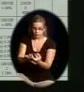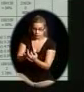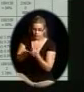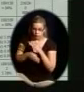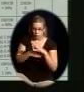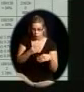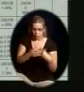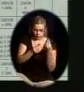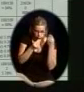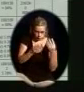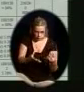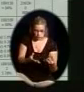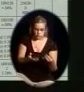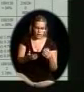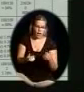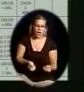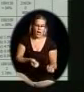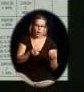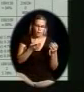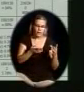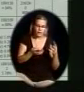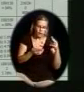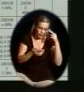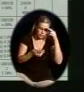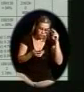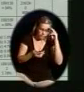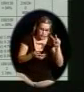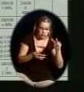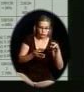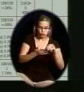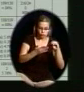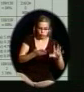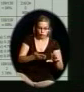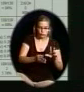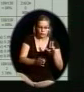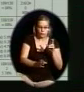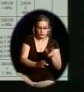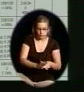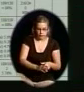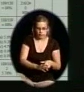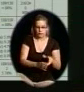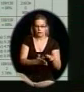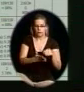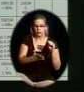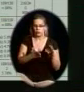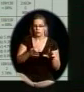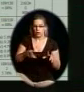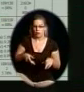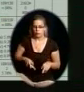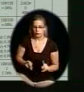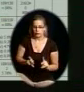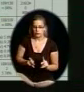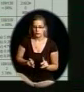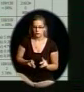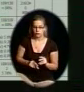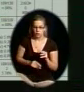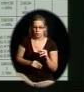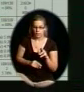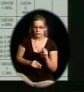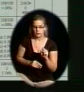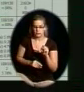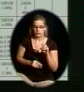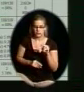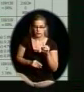information. How many of our Hispanic students are actually participating in this learning opportunity? So Mrs. Nettle